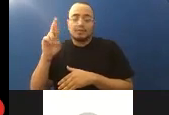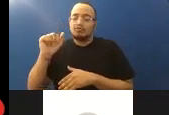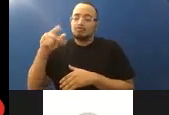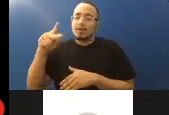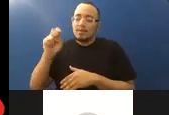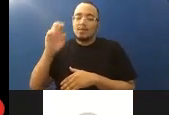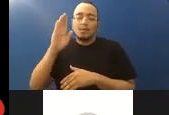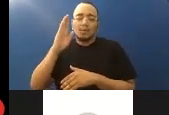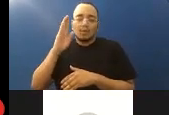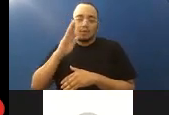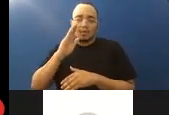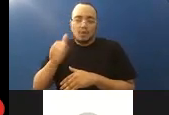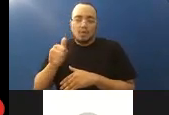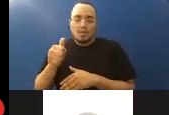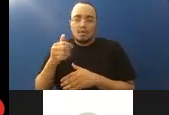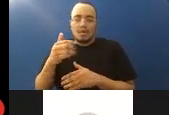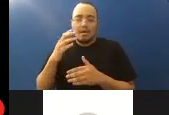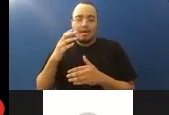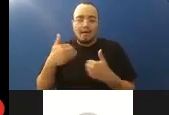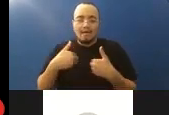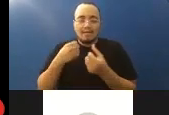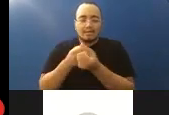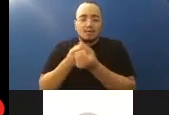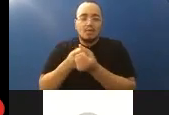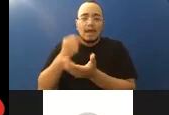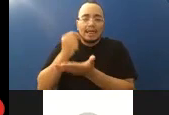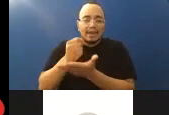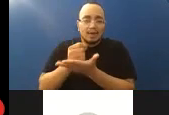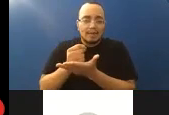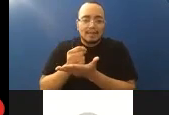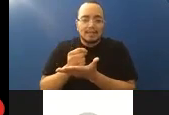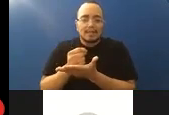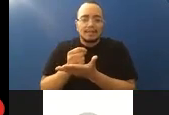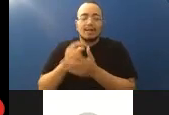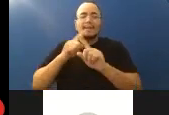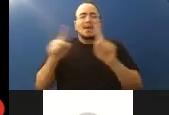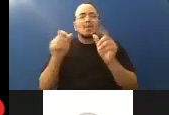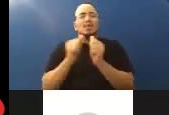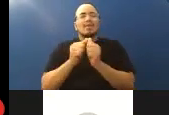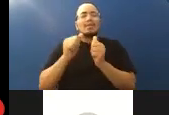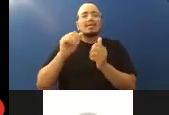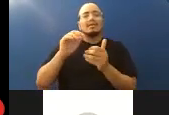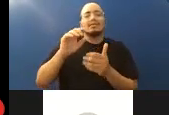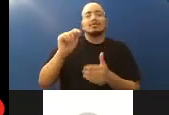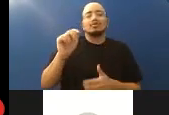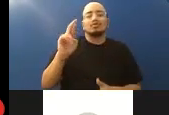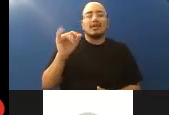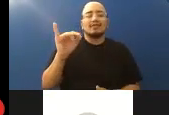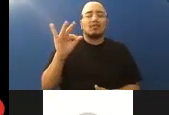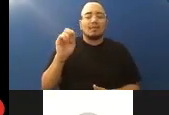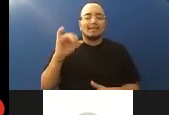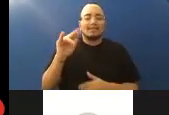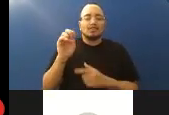like, the alternative to transformative justice is, like, locking someone up. But it's, like, you still don't get justice. So, it's kind of, like,